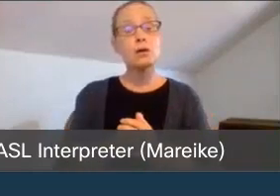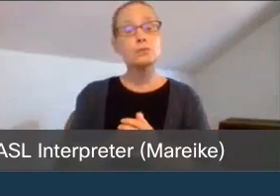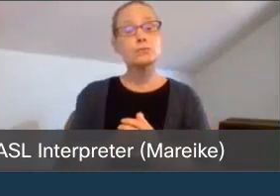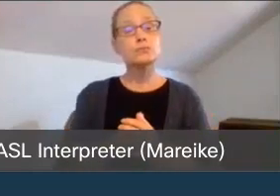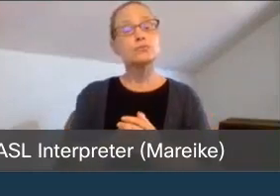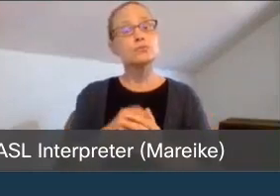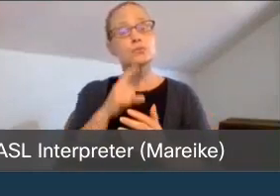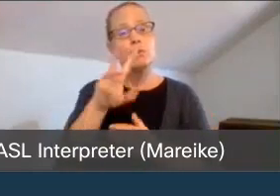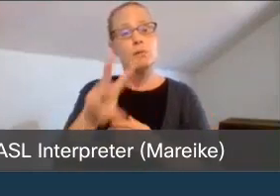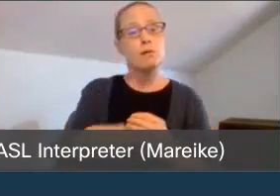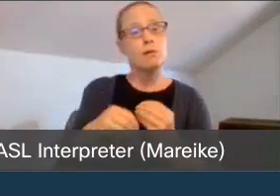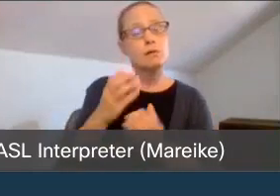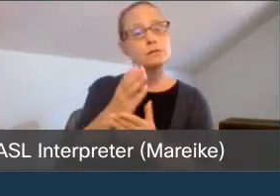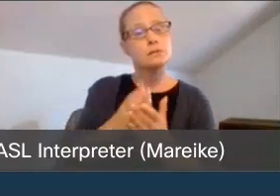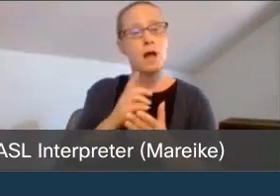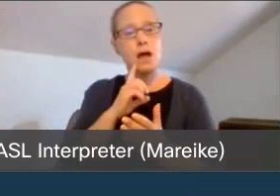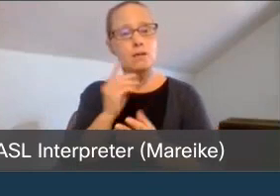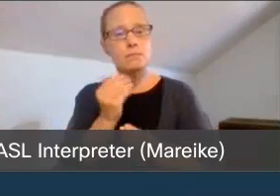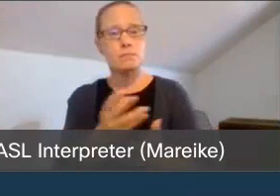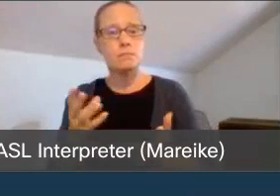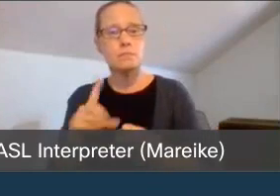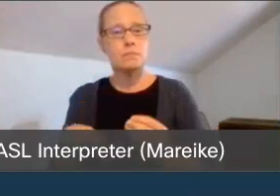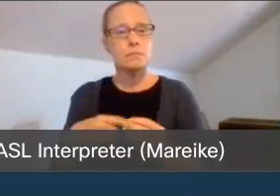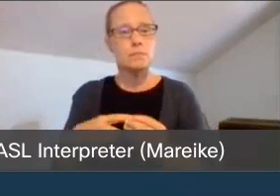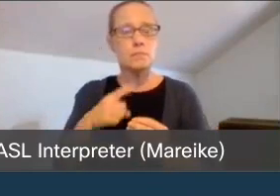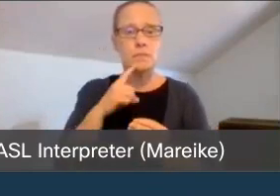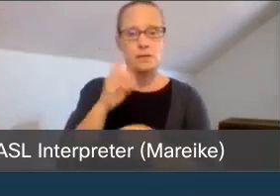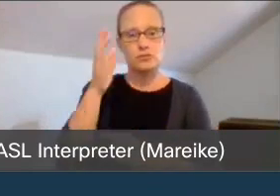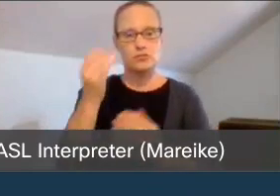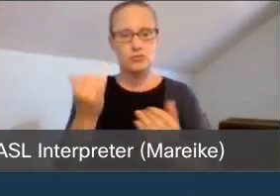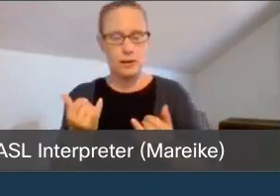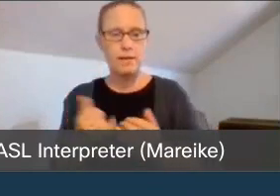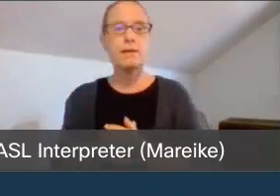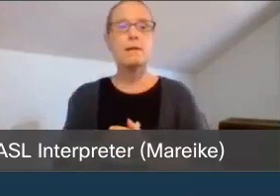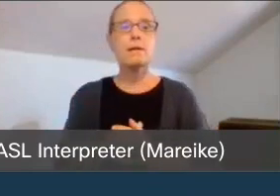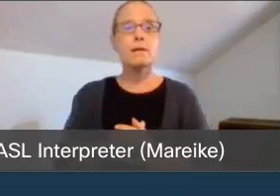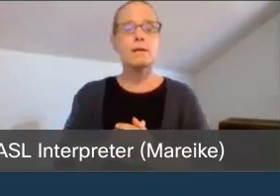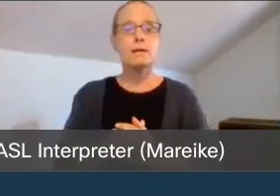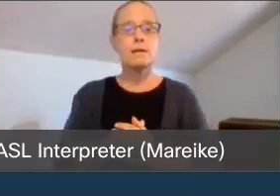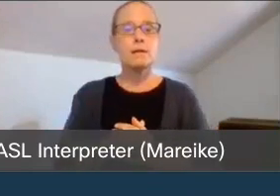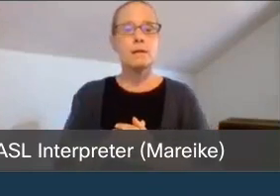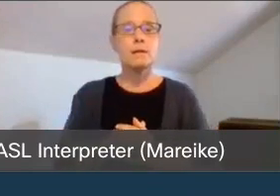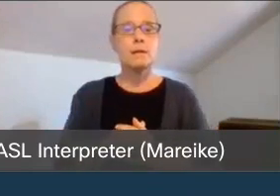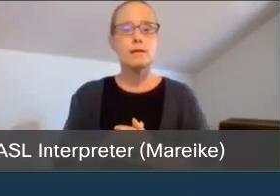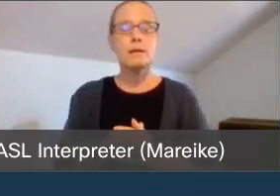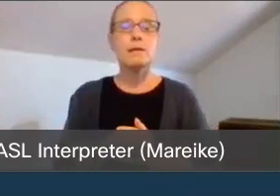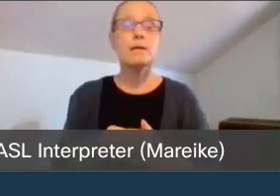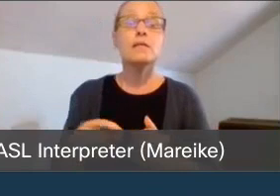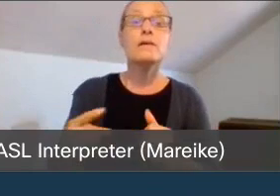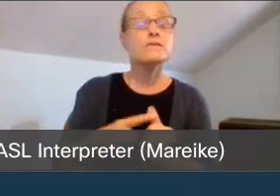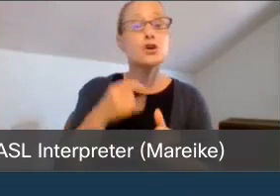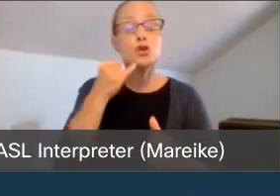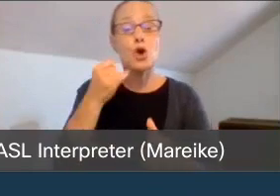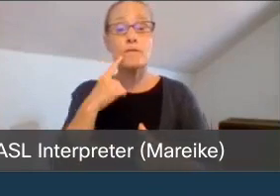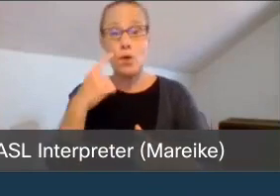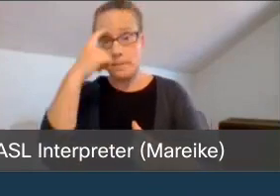sort of frame the presentations and the discussion today. In most communities, the first call for mental health